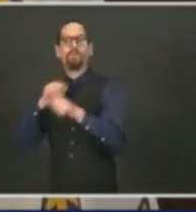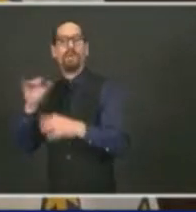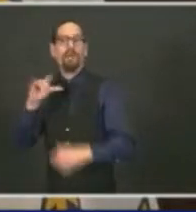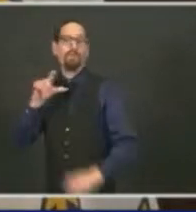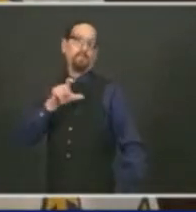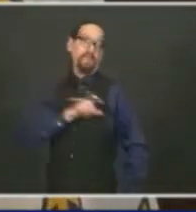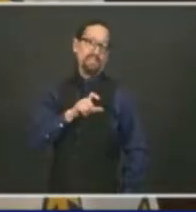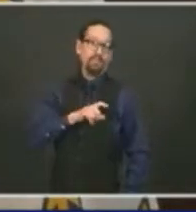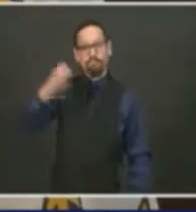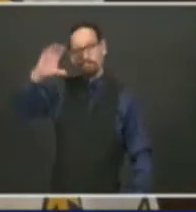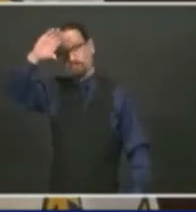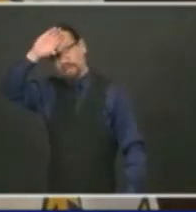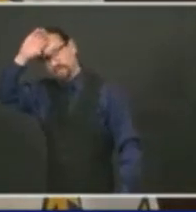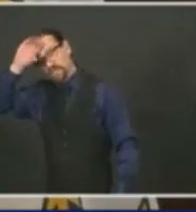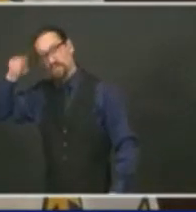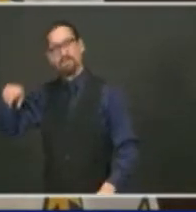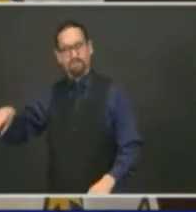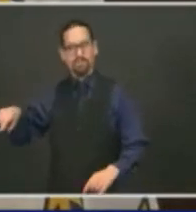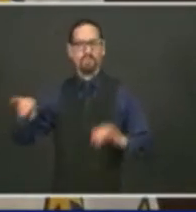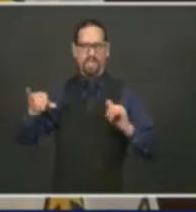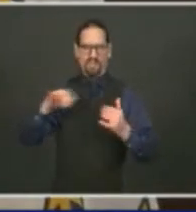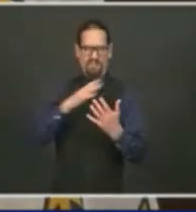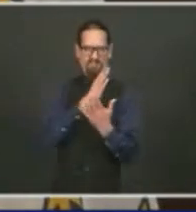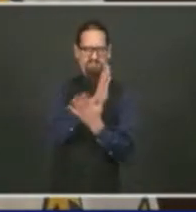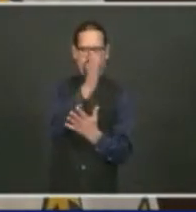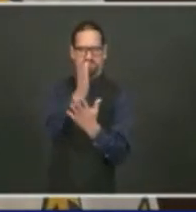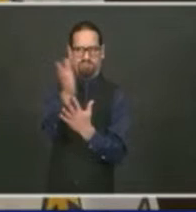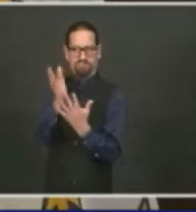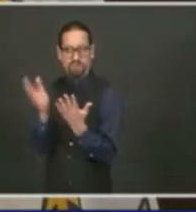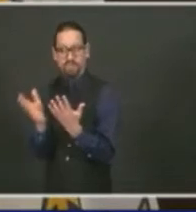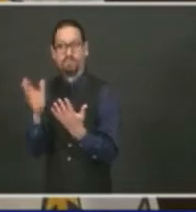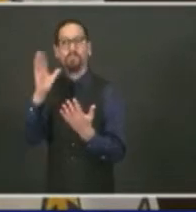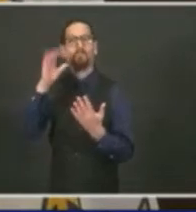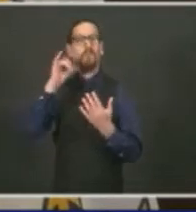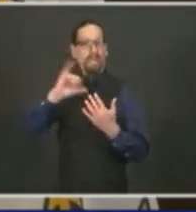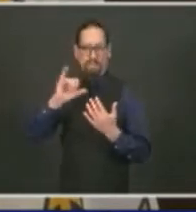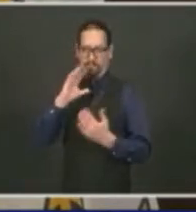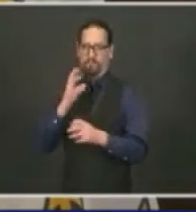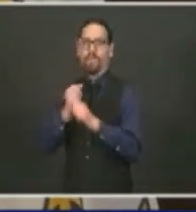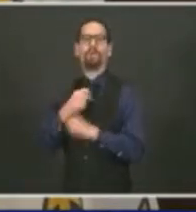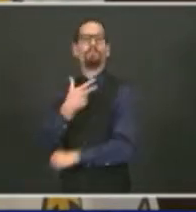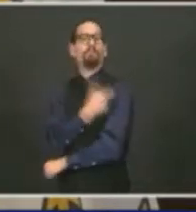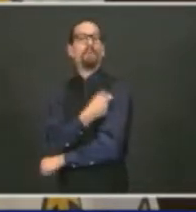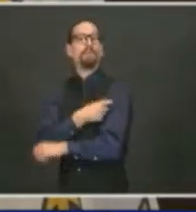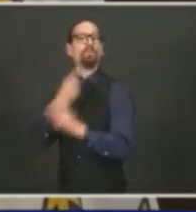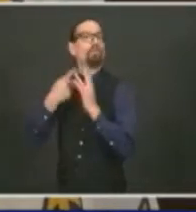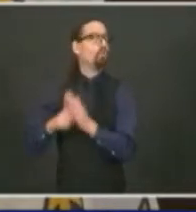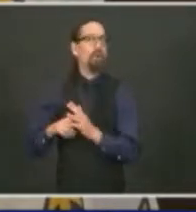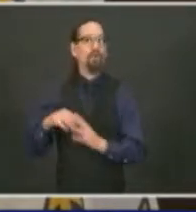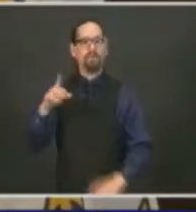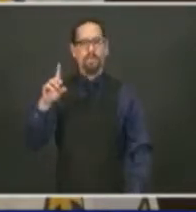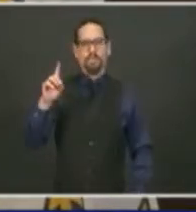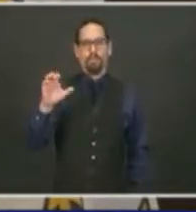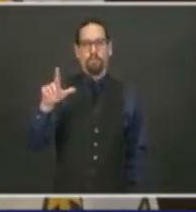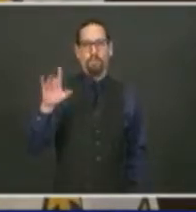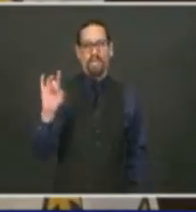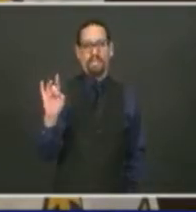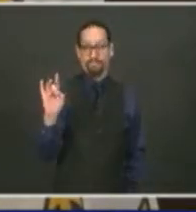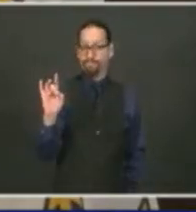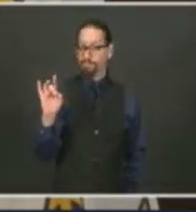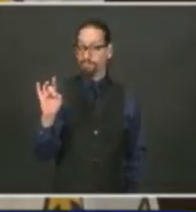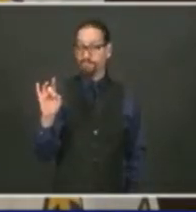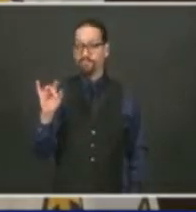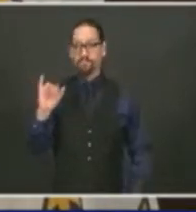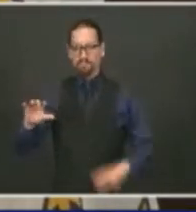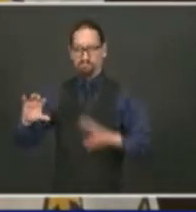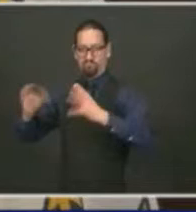The clinics are tentatively scheduled to start the week of the 28th. So December 28th, we expect to open these 5 regional clinics. So thank you